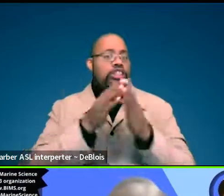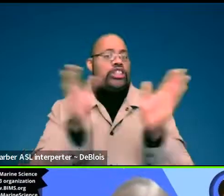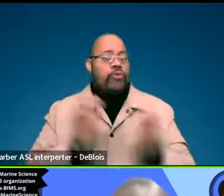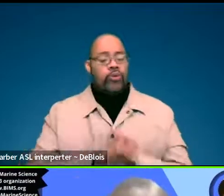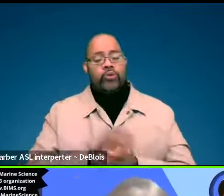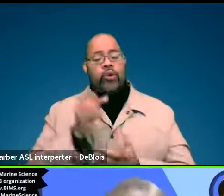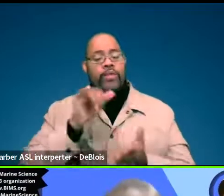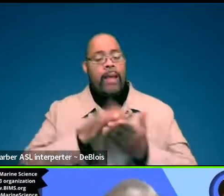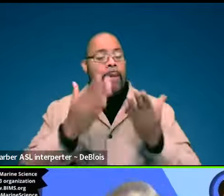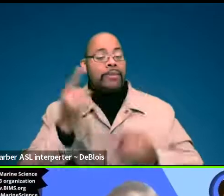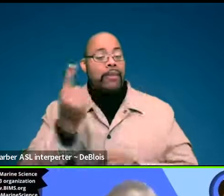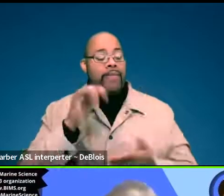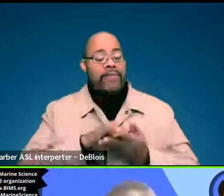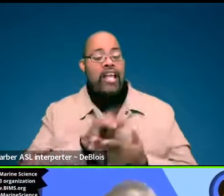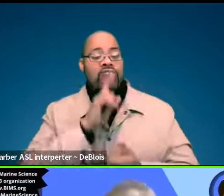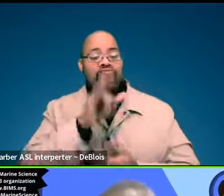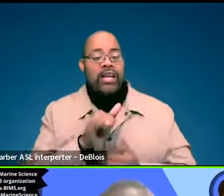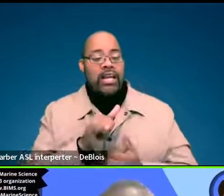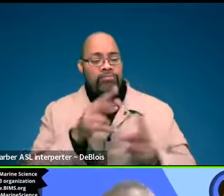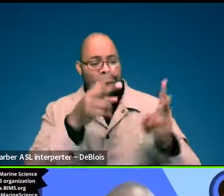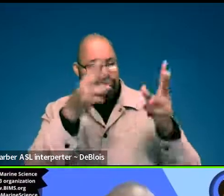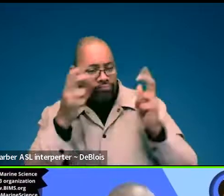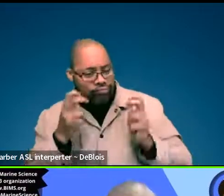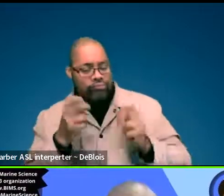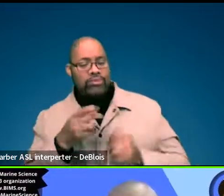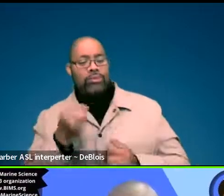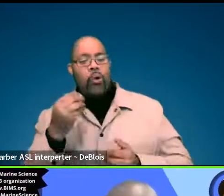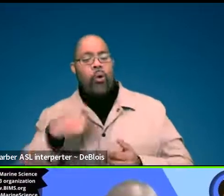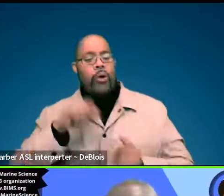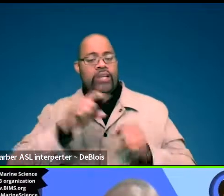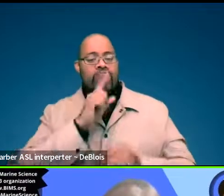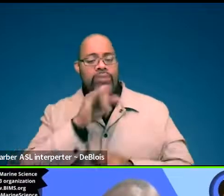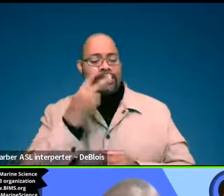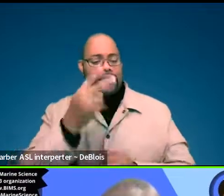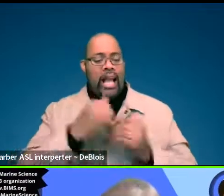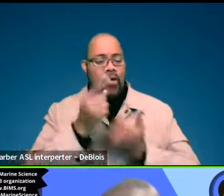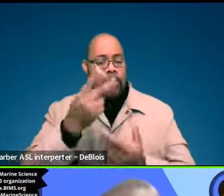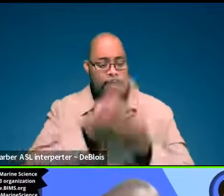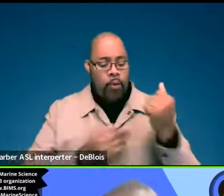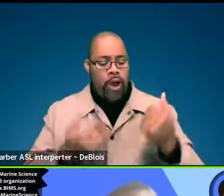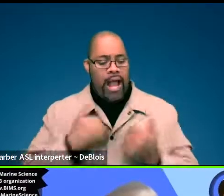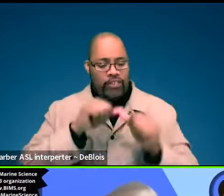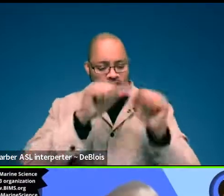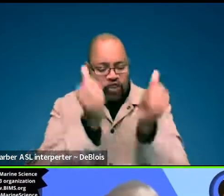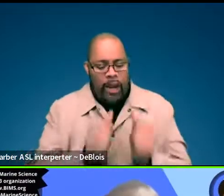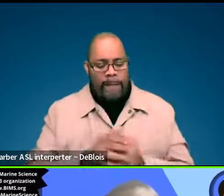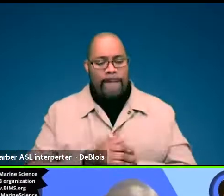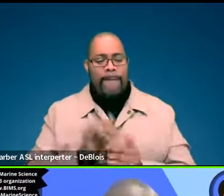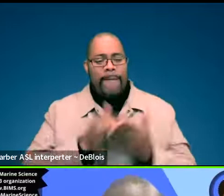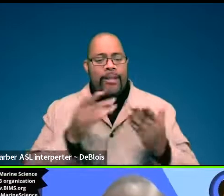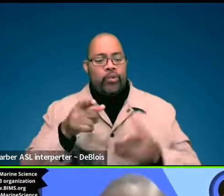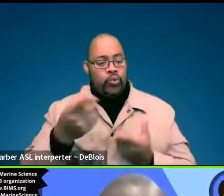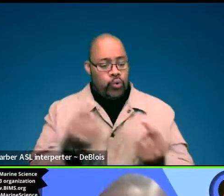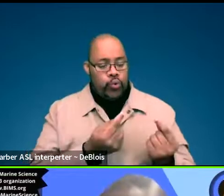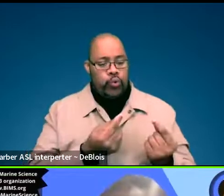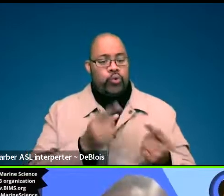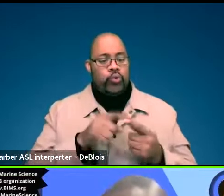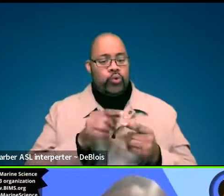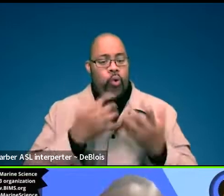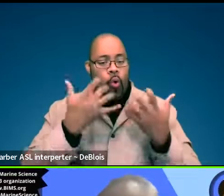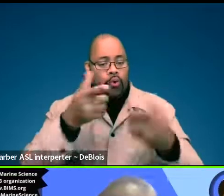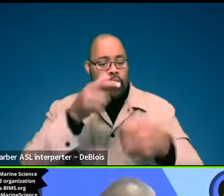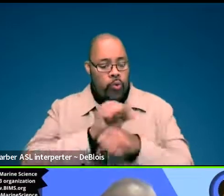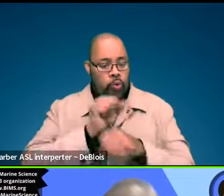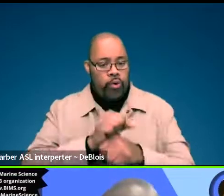And so that might be something that really draws them in. And so we can really see how you both have tailored the things you do to the audience you